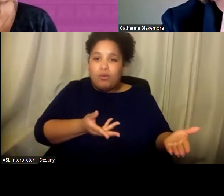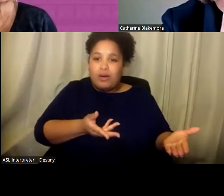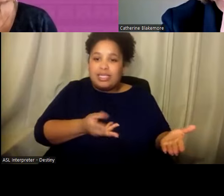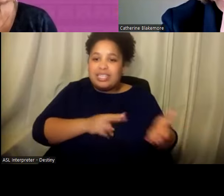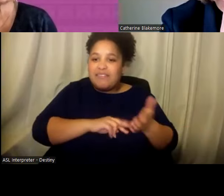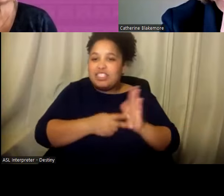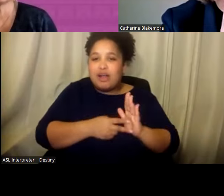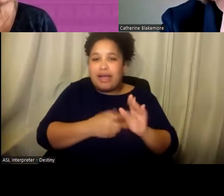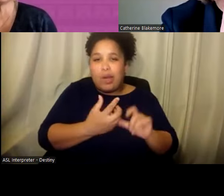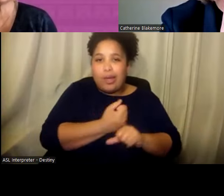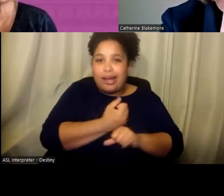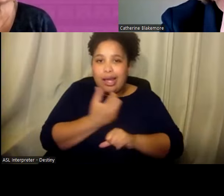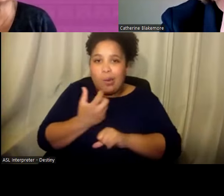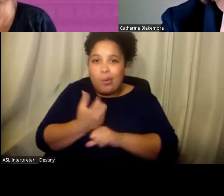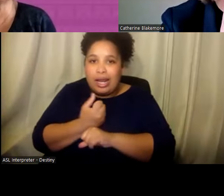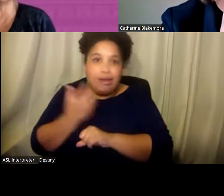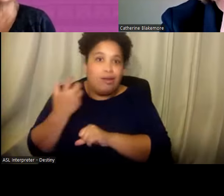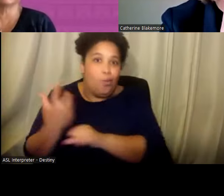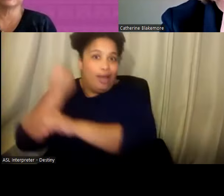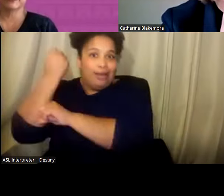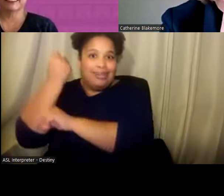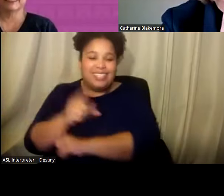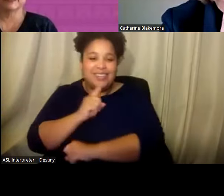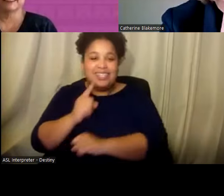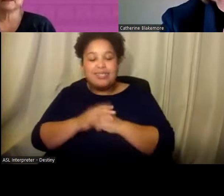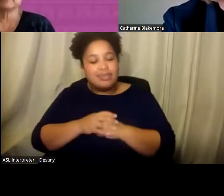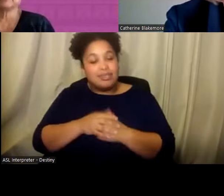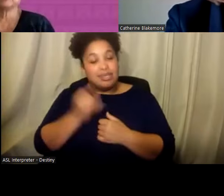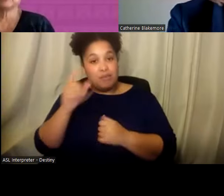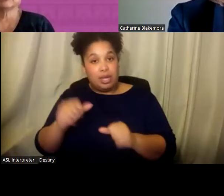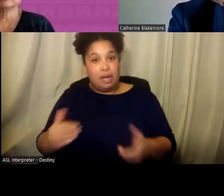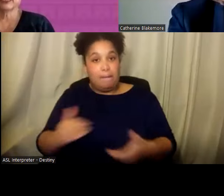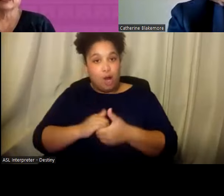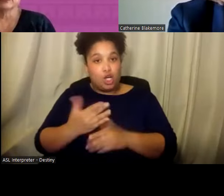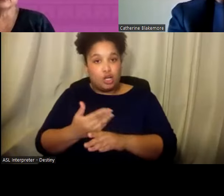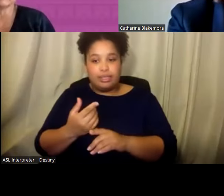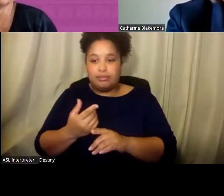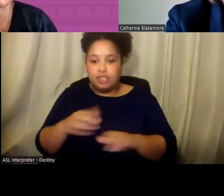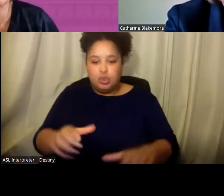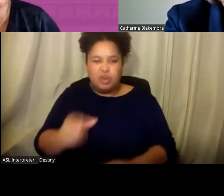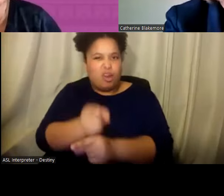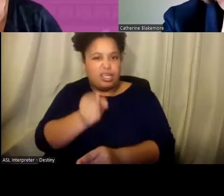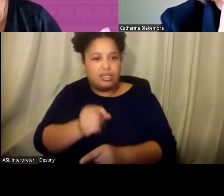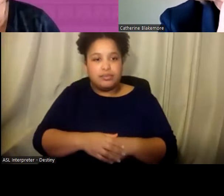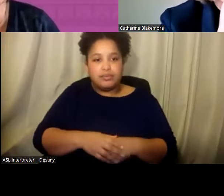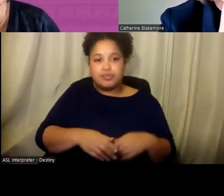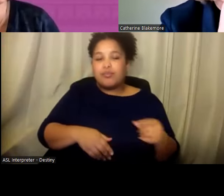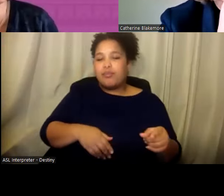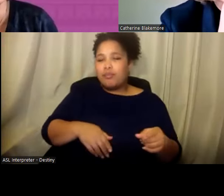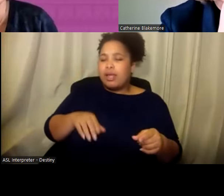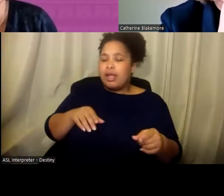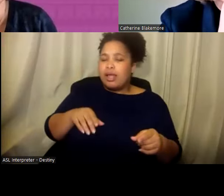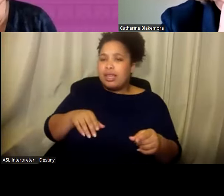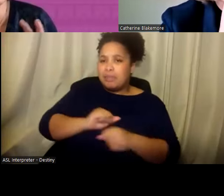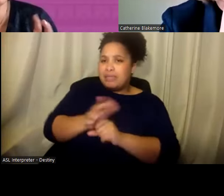of a win-win-win if we can just partner and get it right. The pandemic showed us the